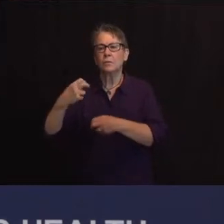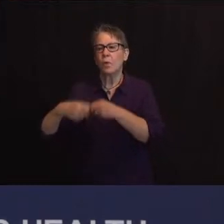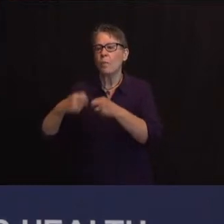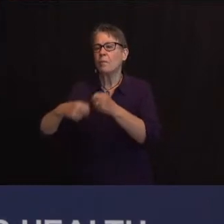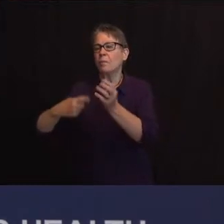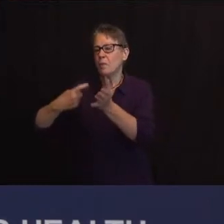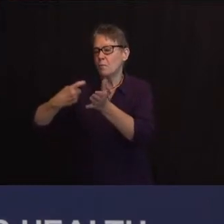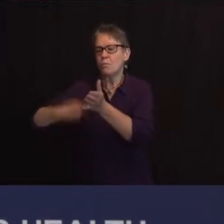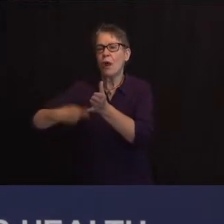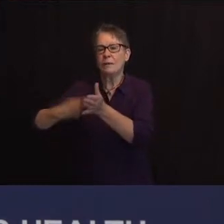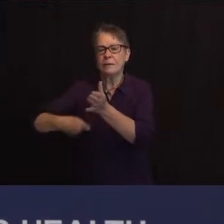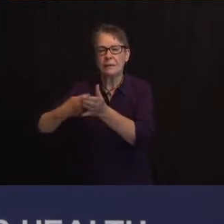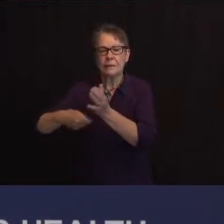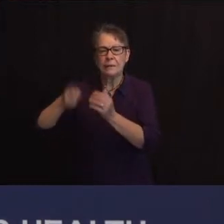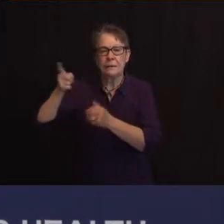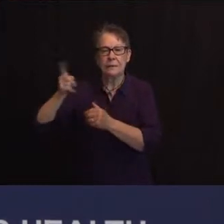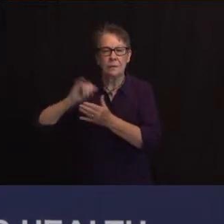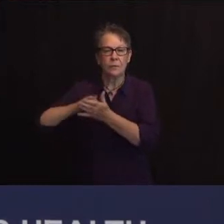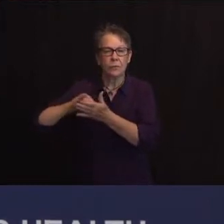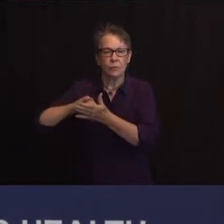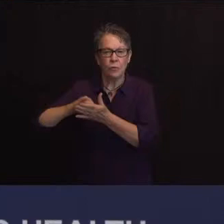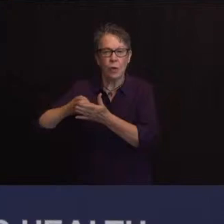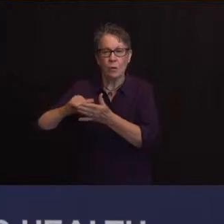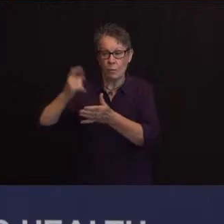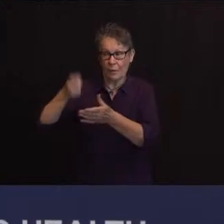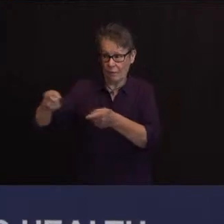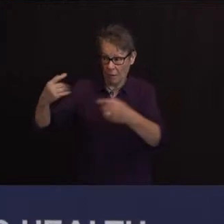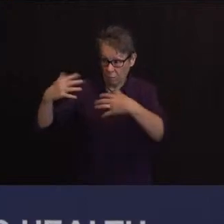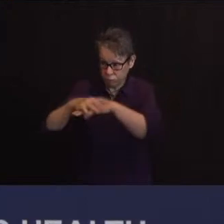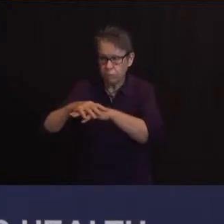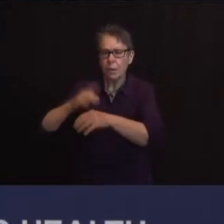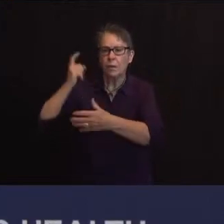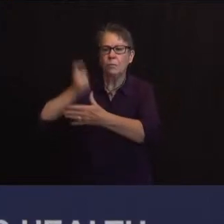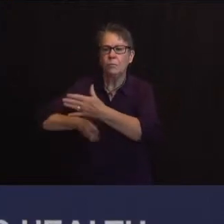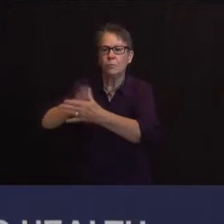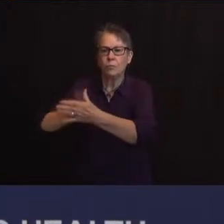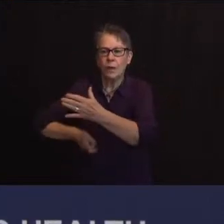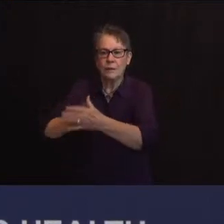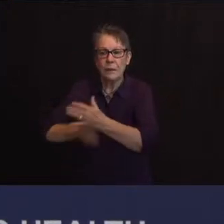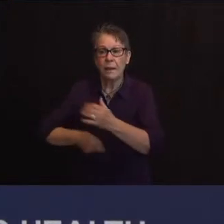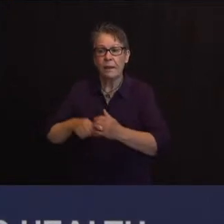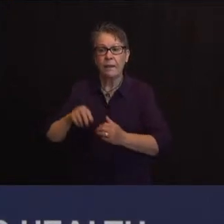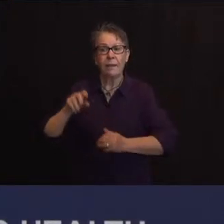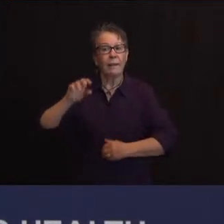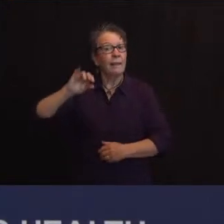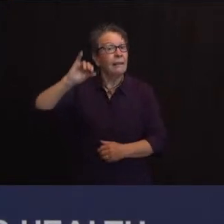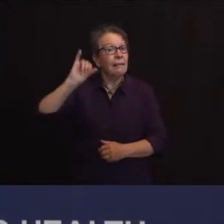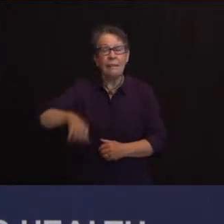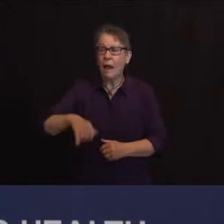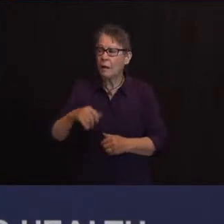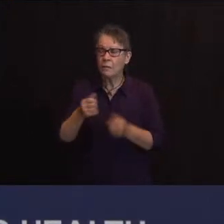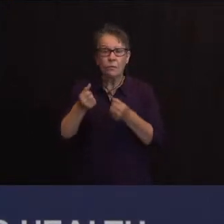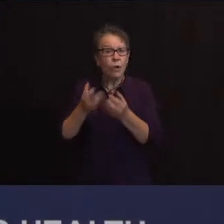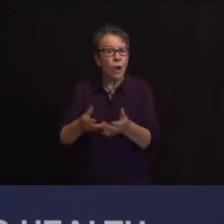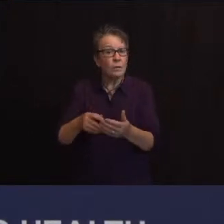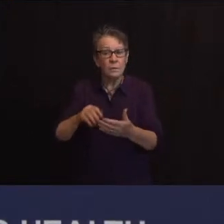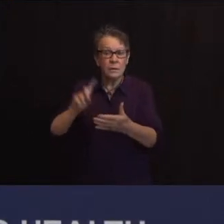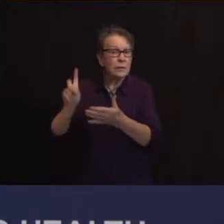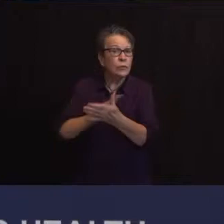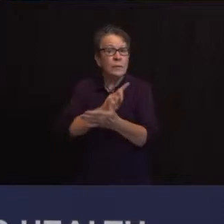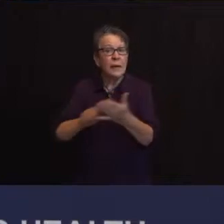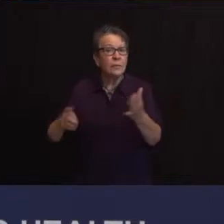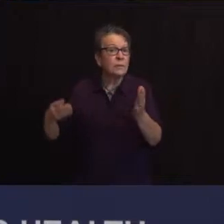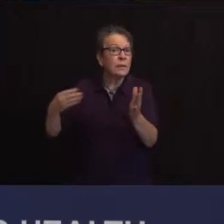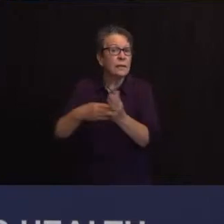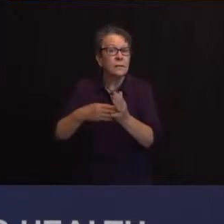that discriminates against New Jersey commuters will not be supported by me or by our administration.